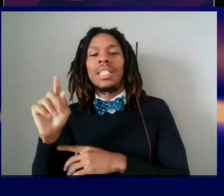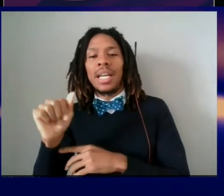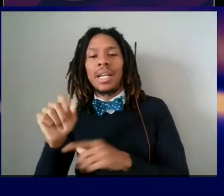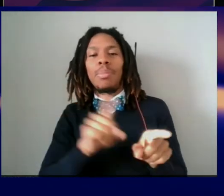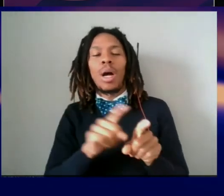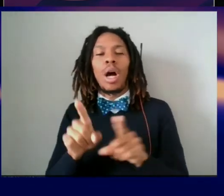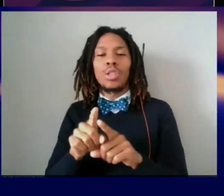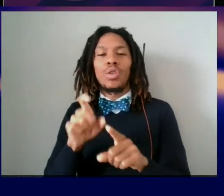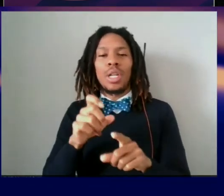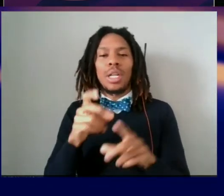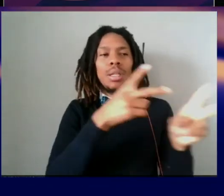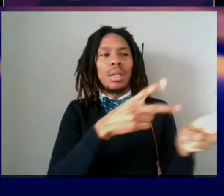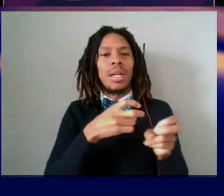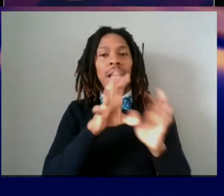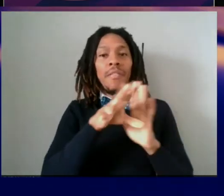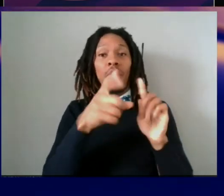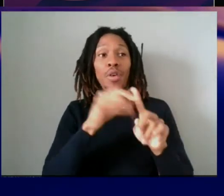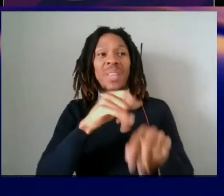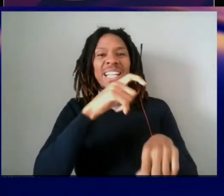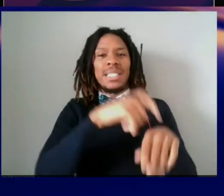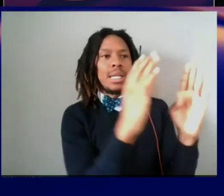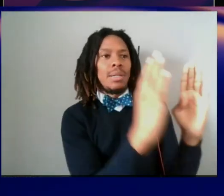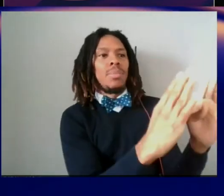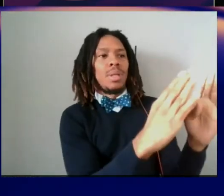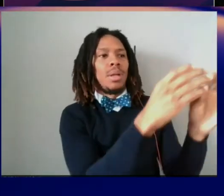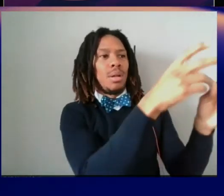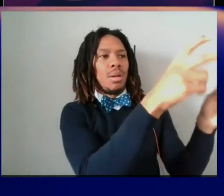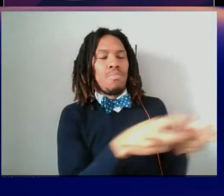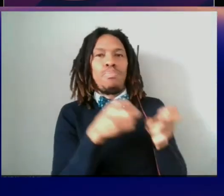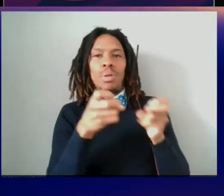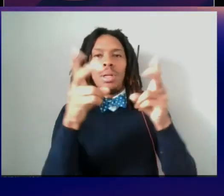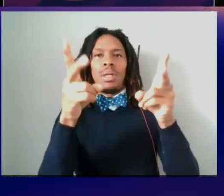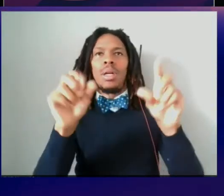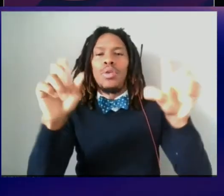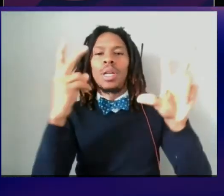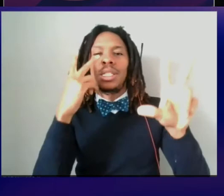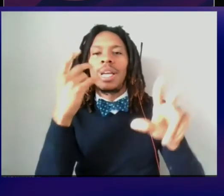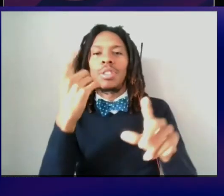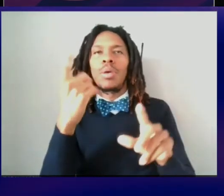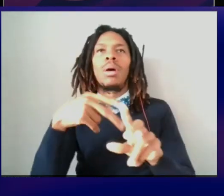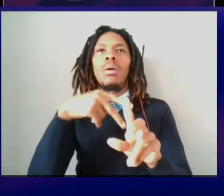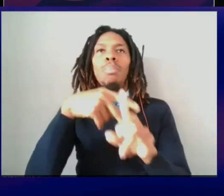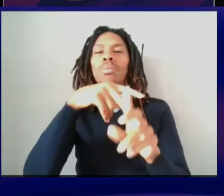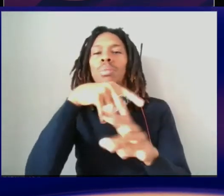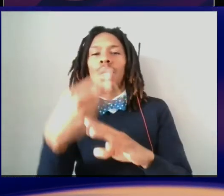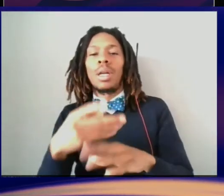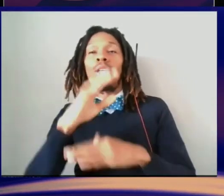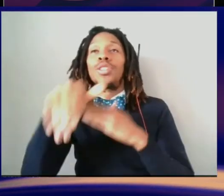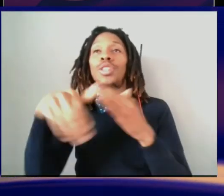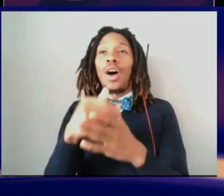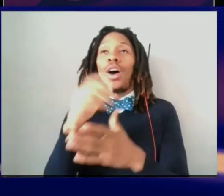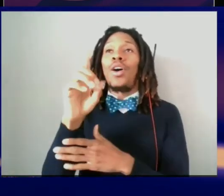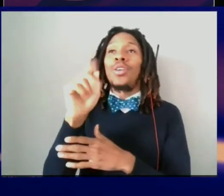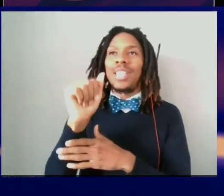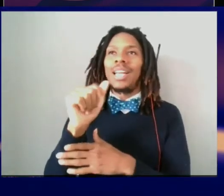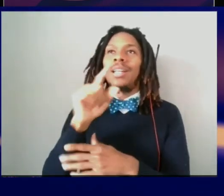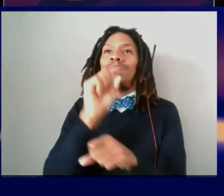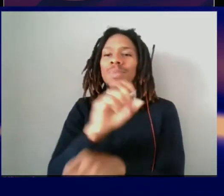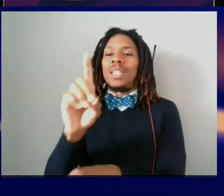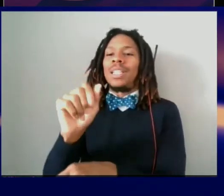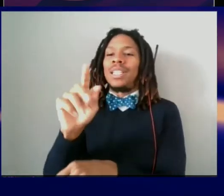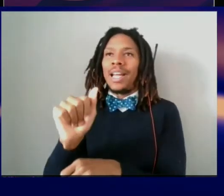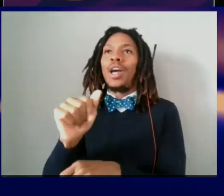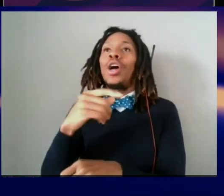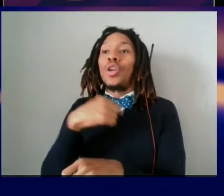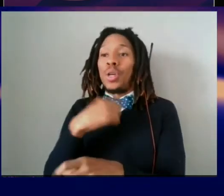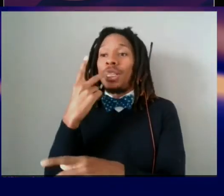from that time. Oh. So you can see somebody knocked it over or something. All like data that. is data, and you can go back in time and see It's that